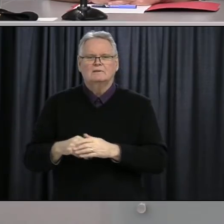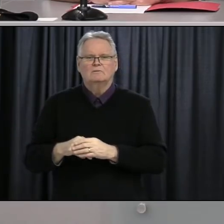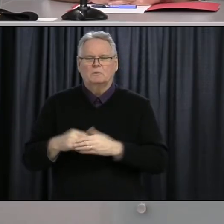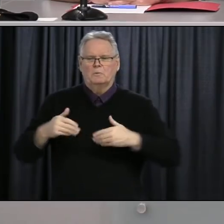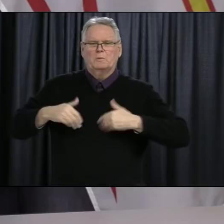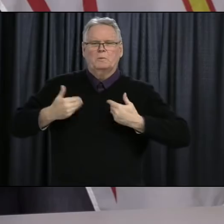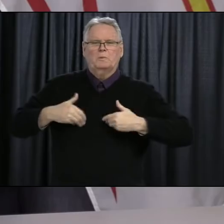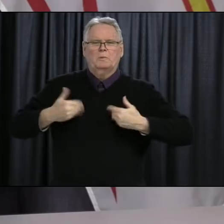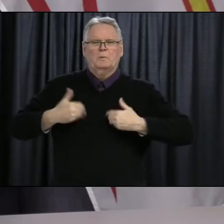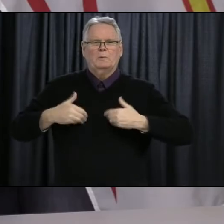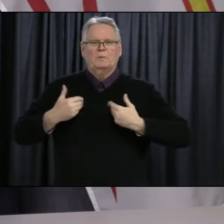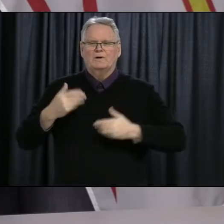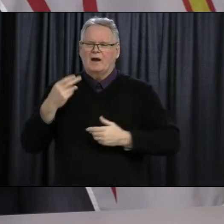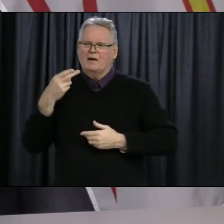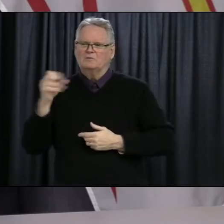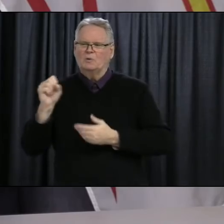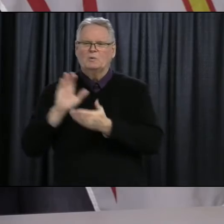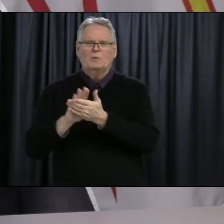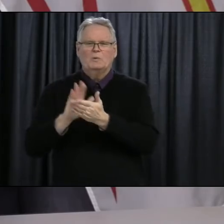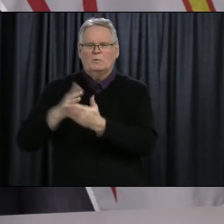So any